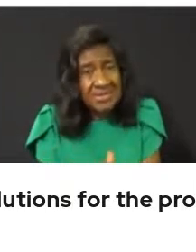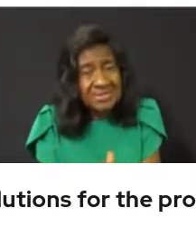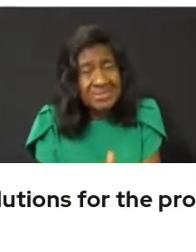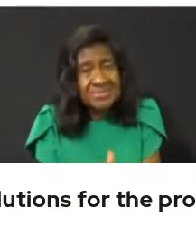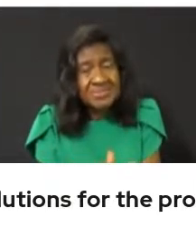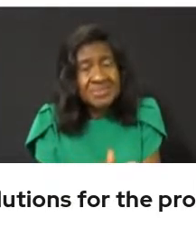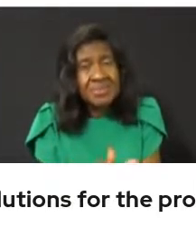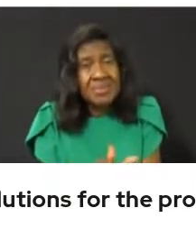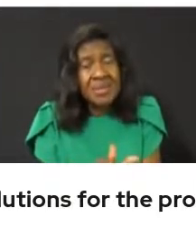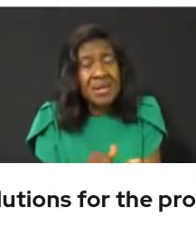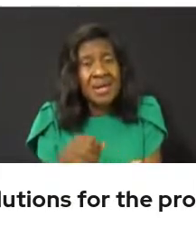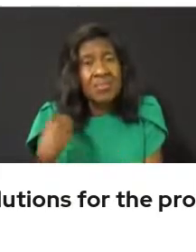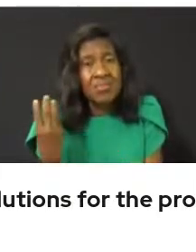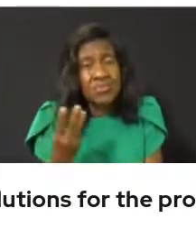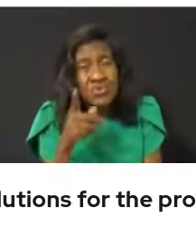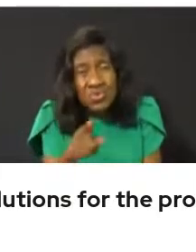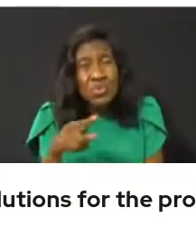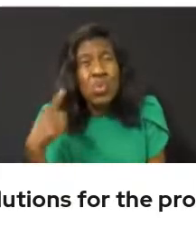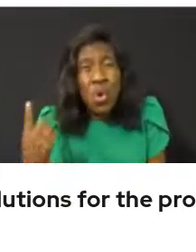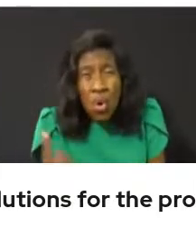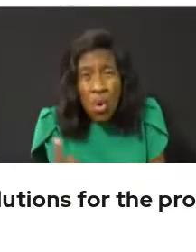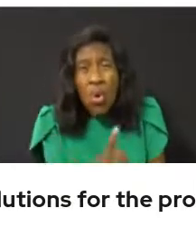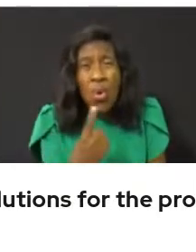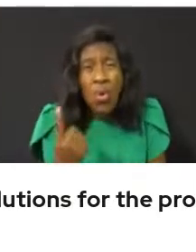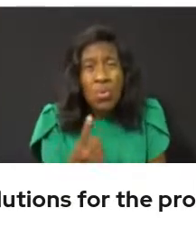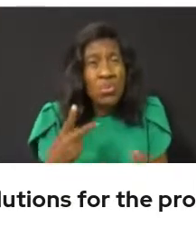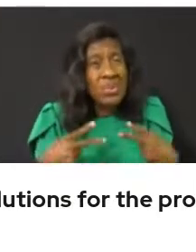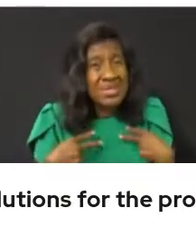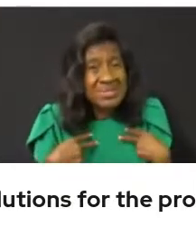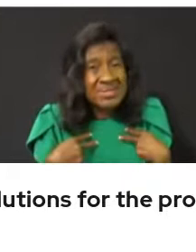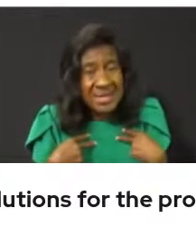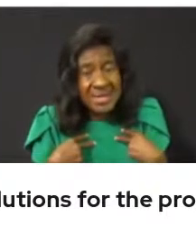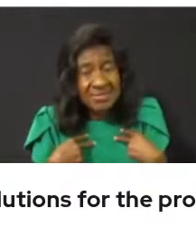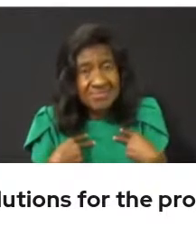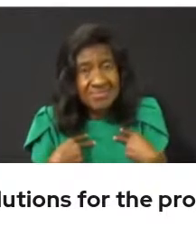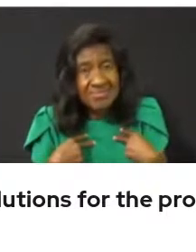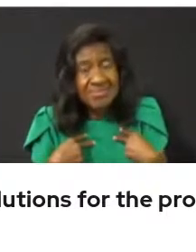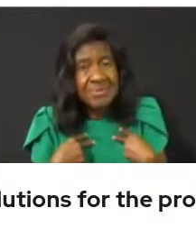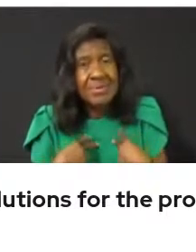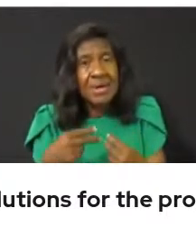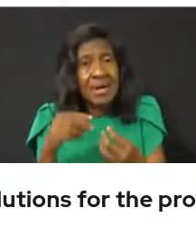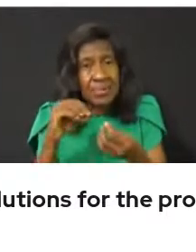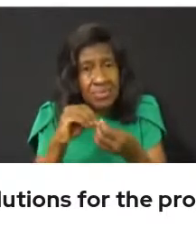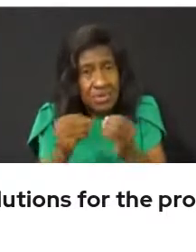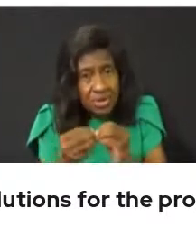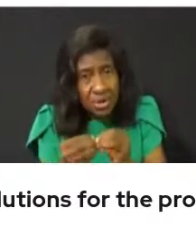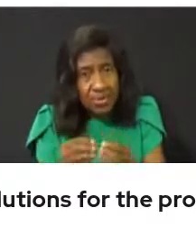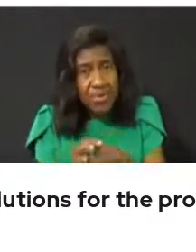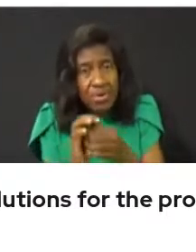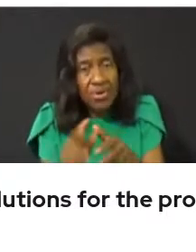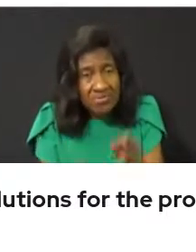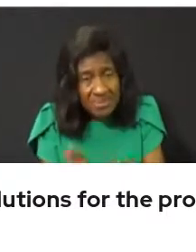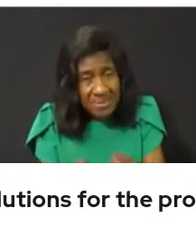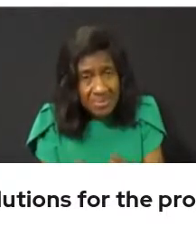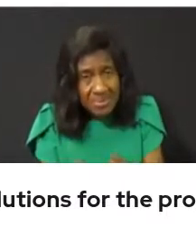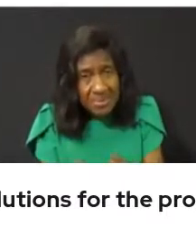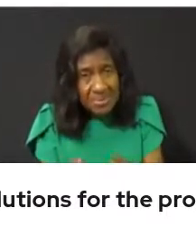your numbers of people that are able to perform. But if you do become compromised, what will we do?